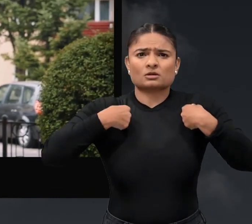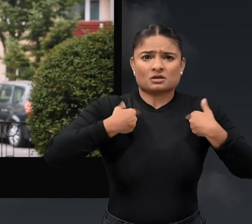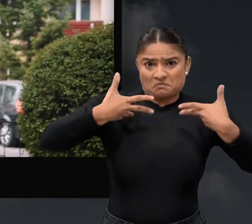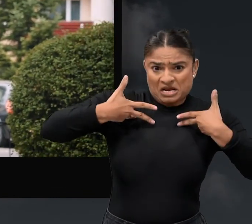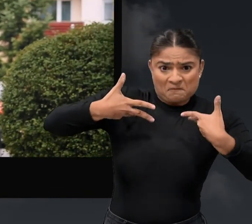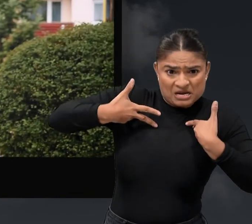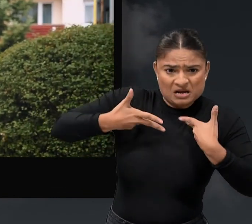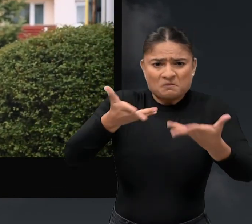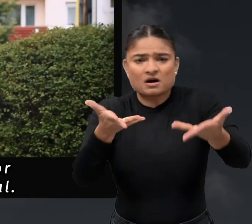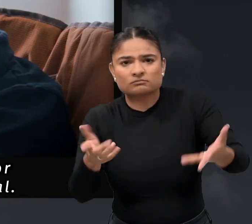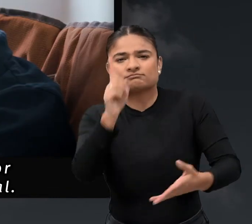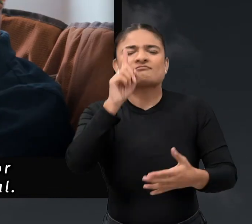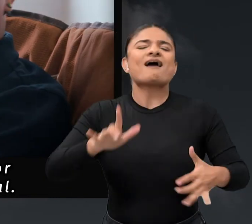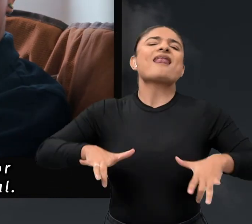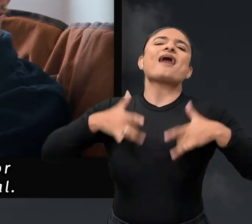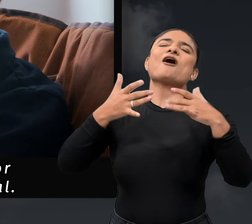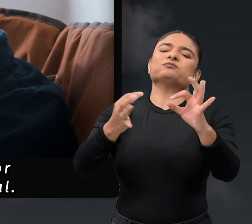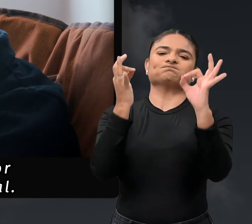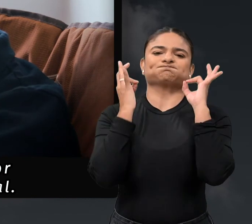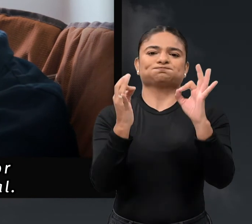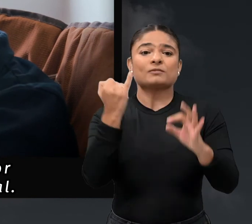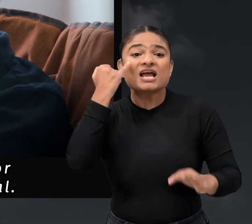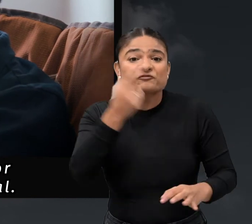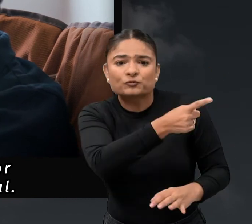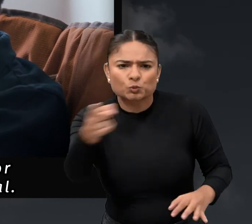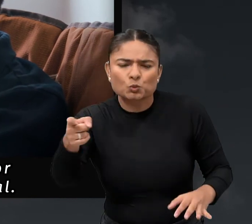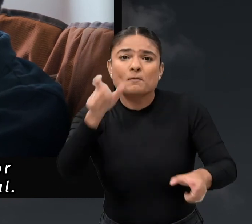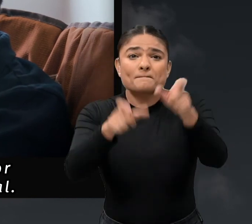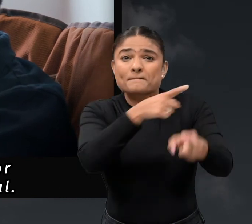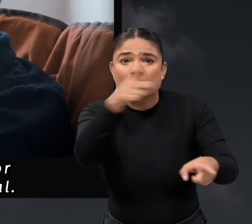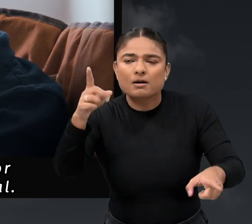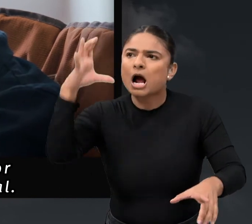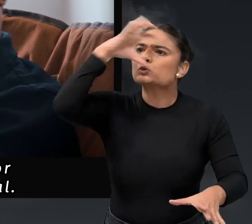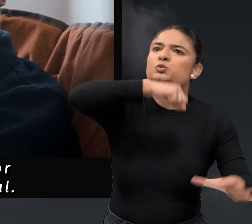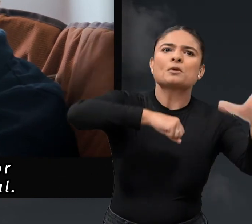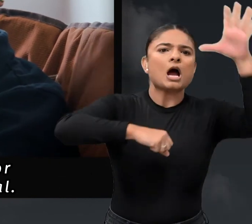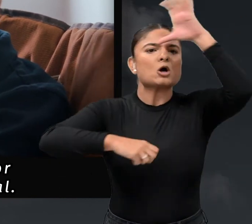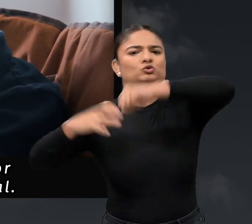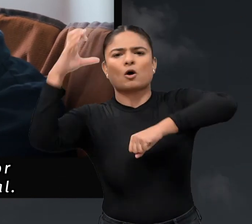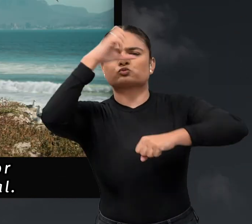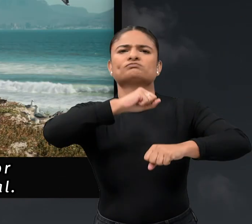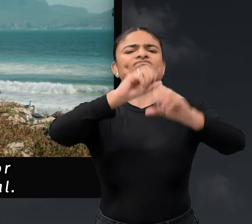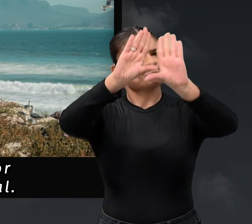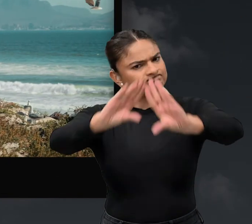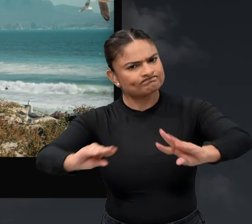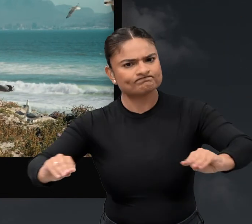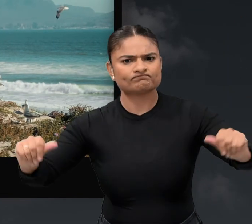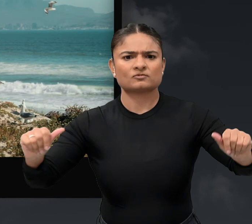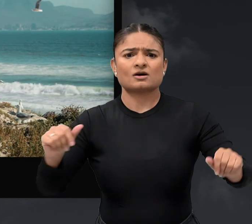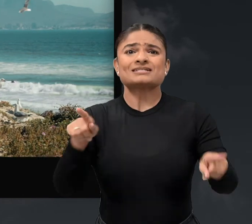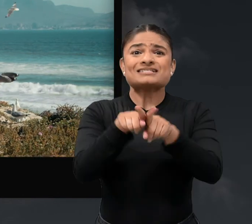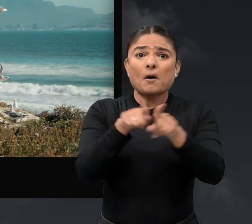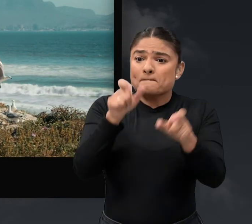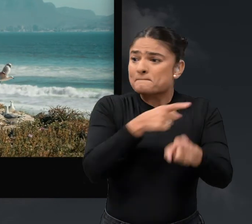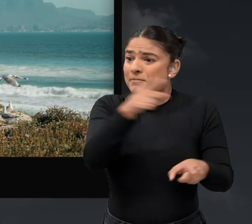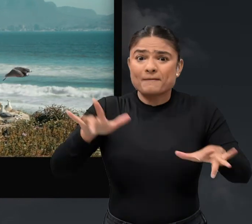for and about you. Life would be such a better place for all if we stop assuming in general. And even